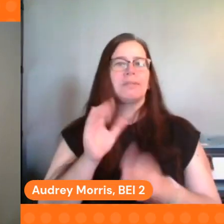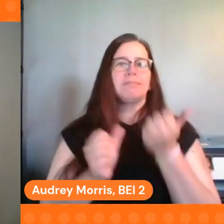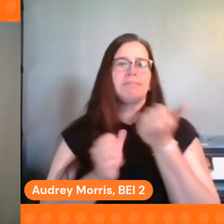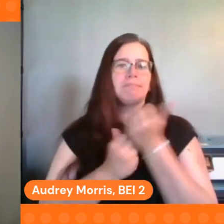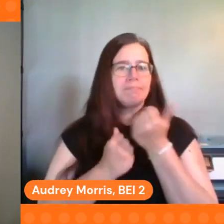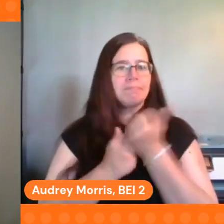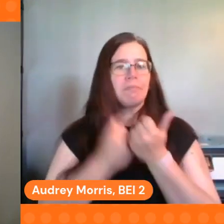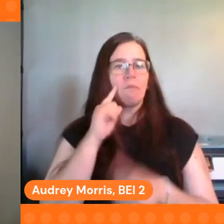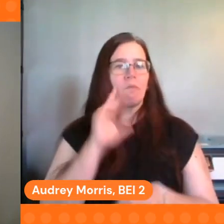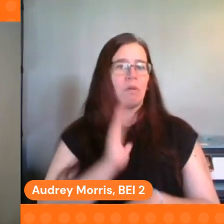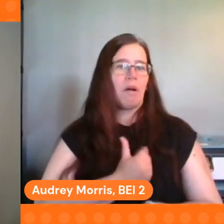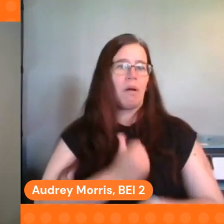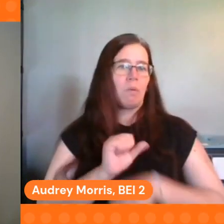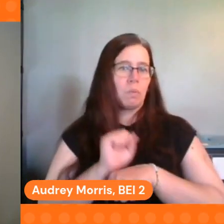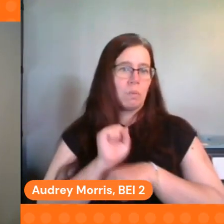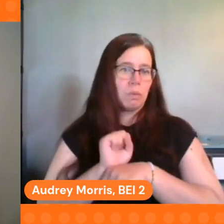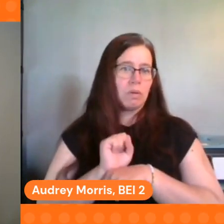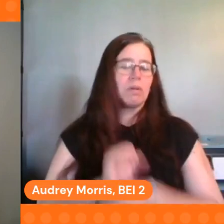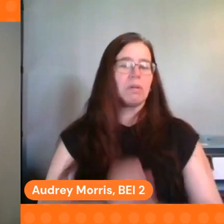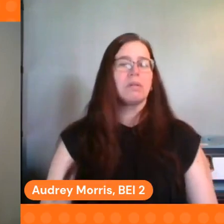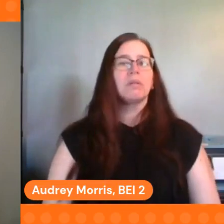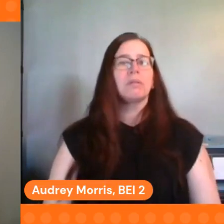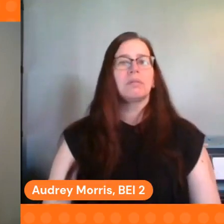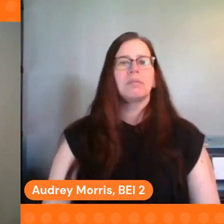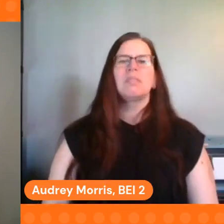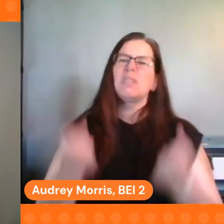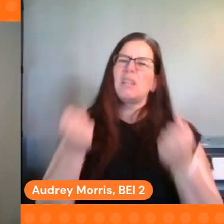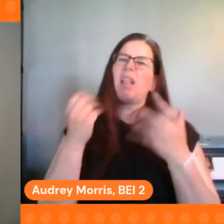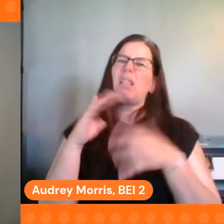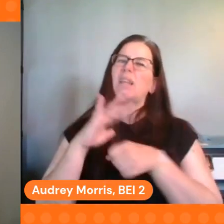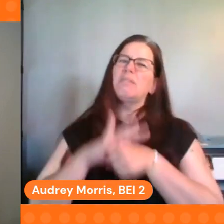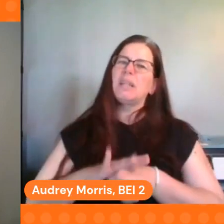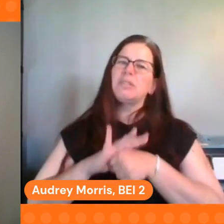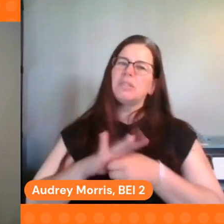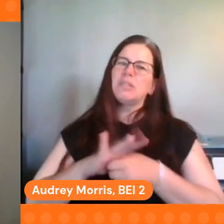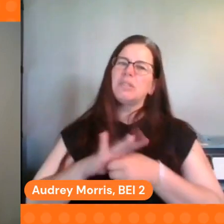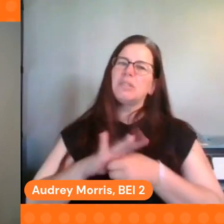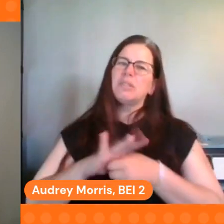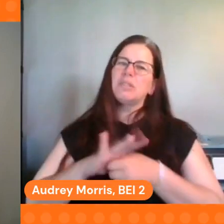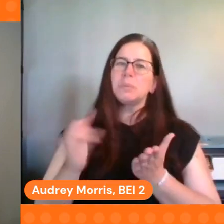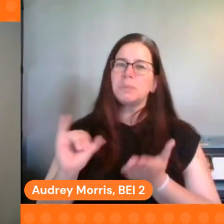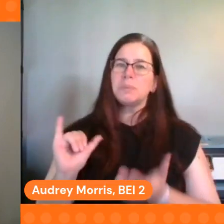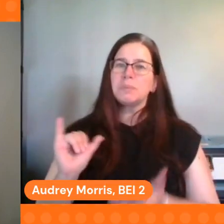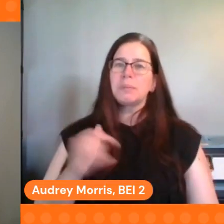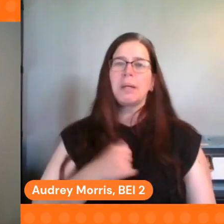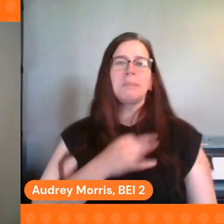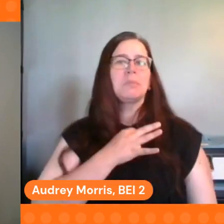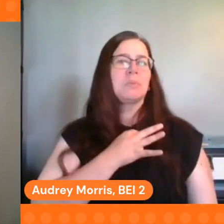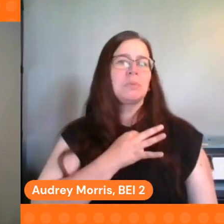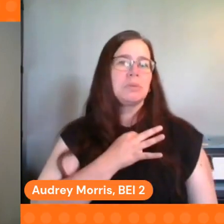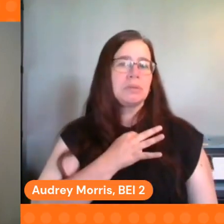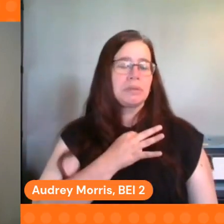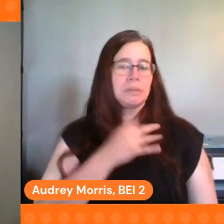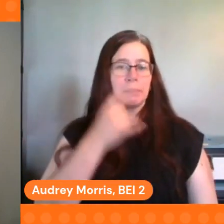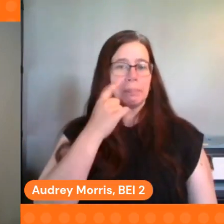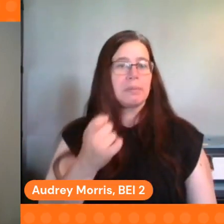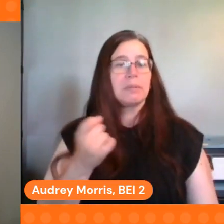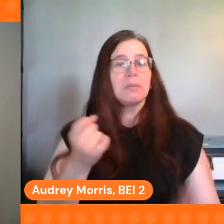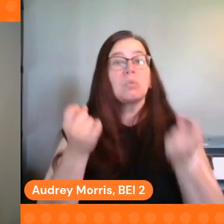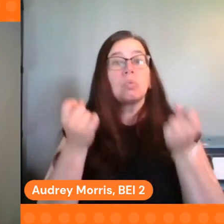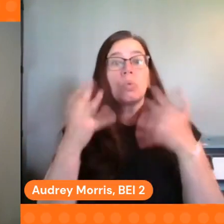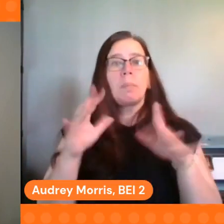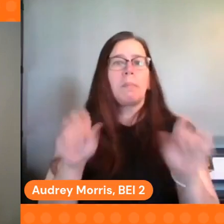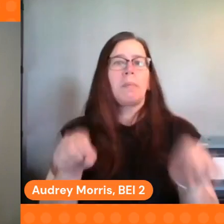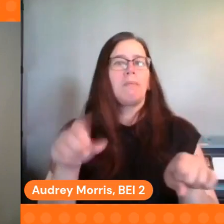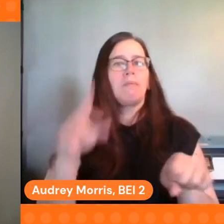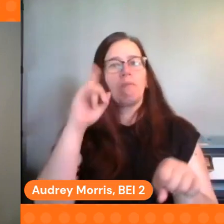there's a lot of tension in that too sometimes. And I'm just wondering, because there's so much potential for